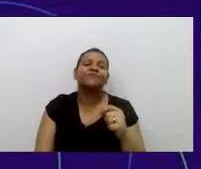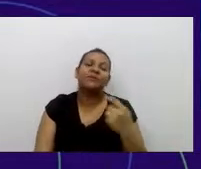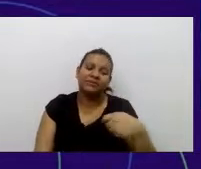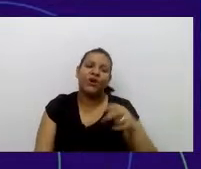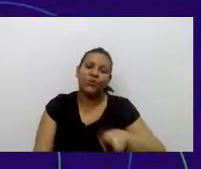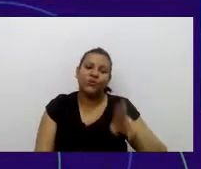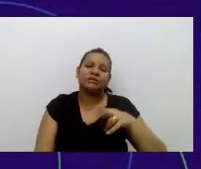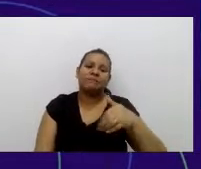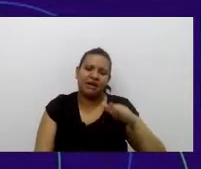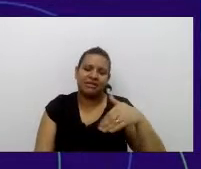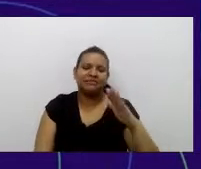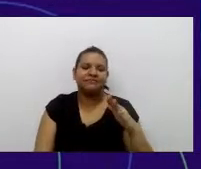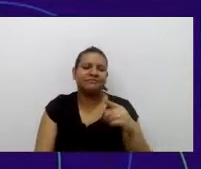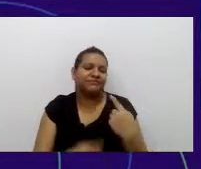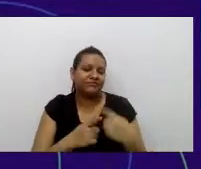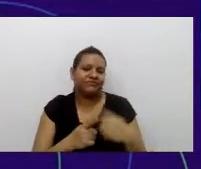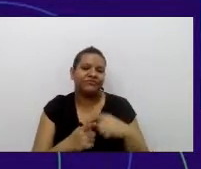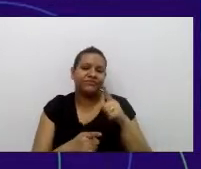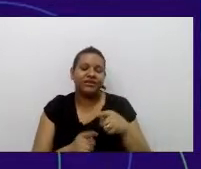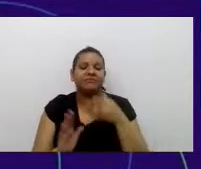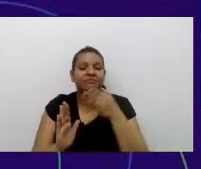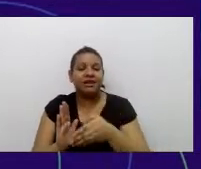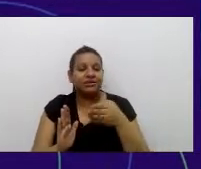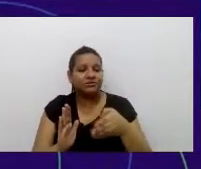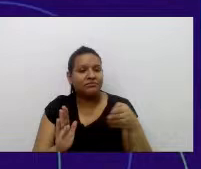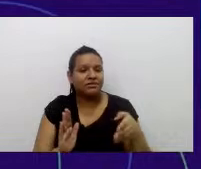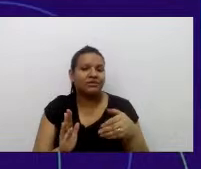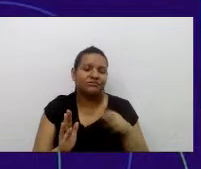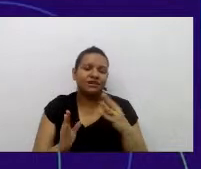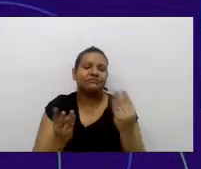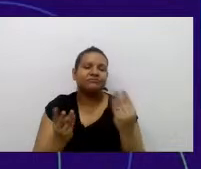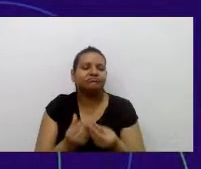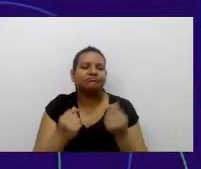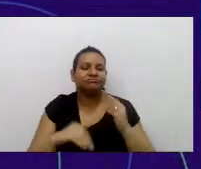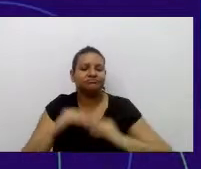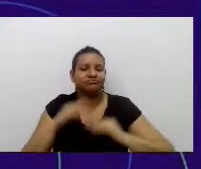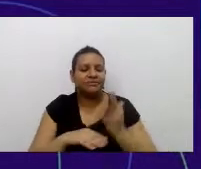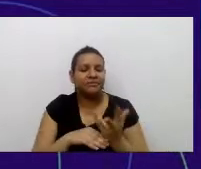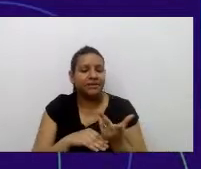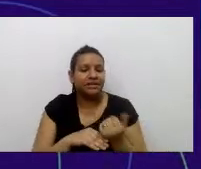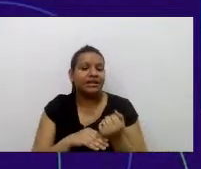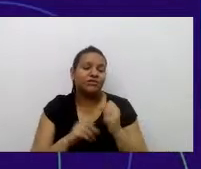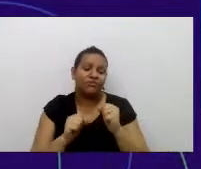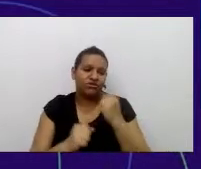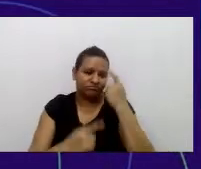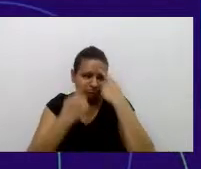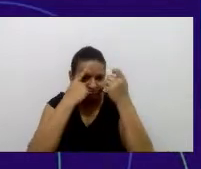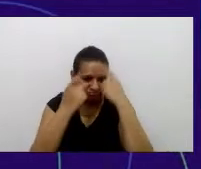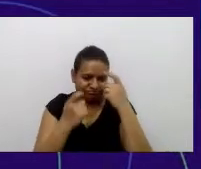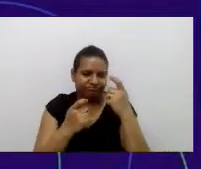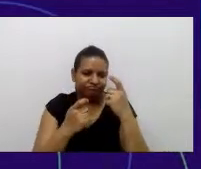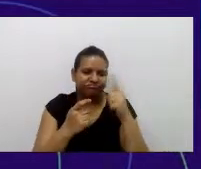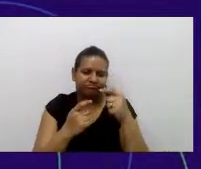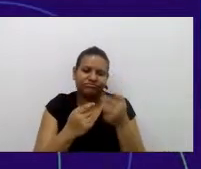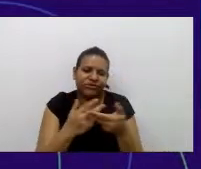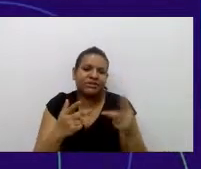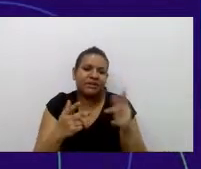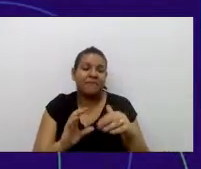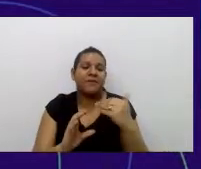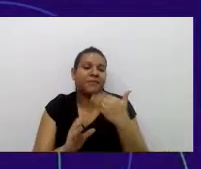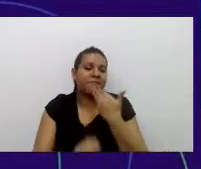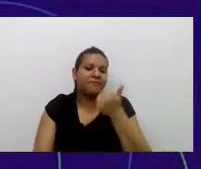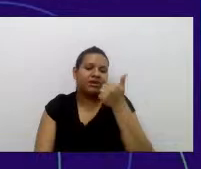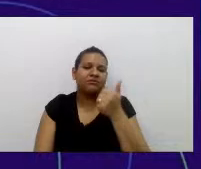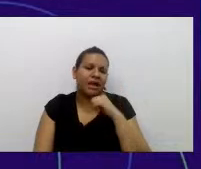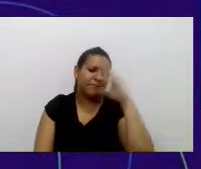skills, refining those, it's something that I think has a very sharp learning curve, and teachers can go ahead and sort of work on that.